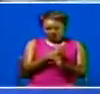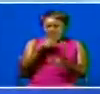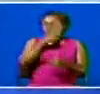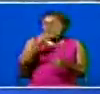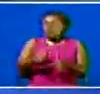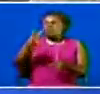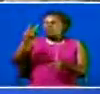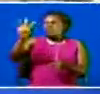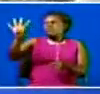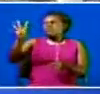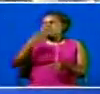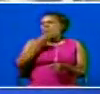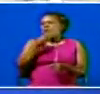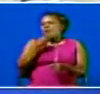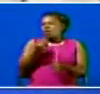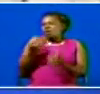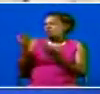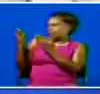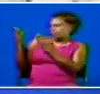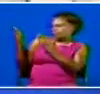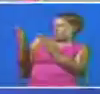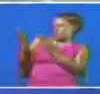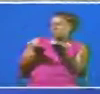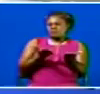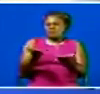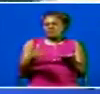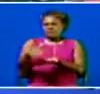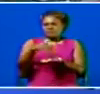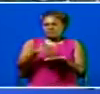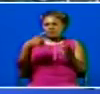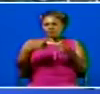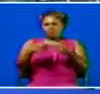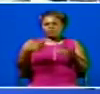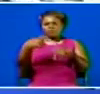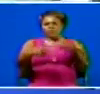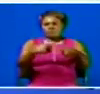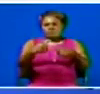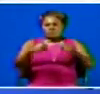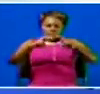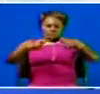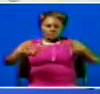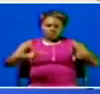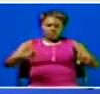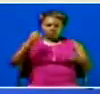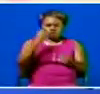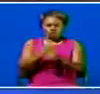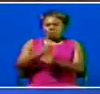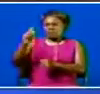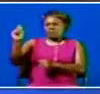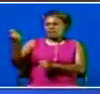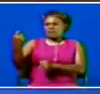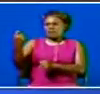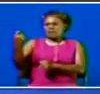24-year-old Gideon Koech is heading to a Huduma Center to kickstart the process of searching for a job in Kenya.